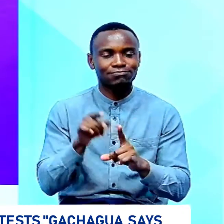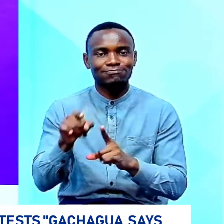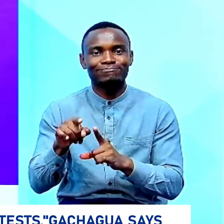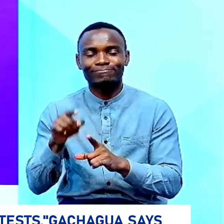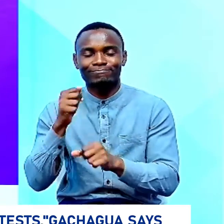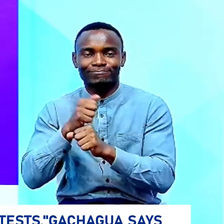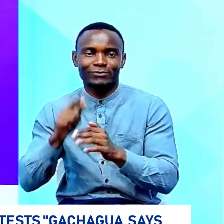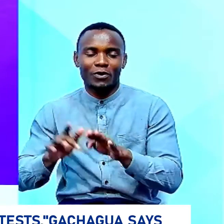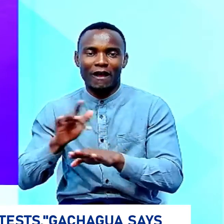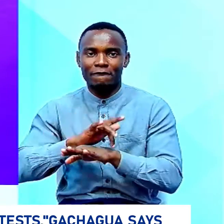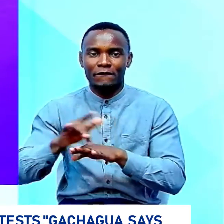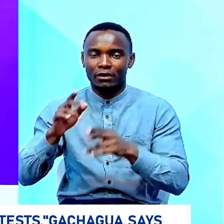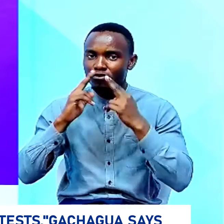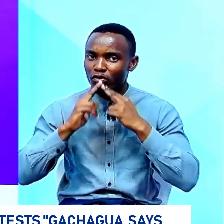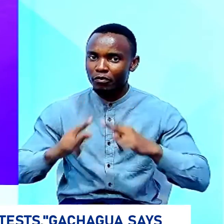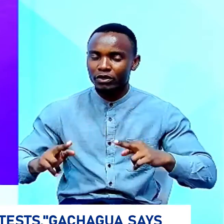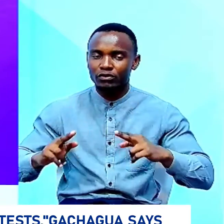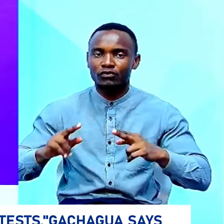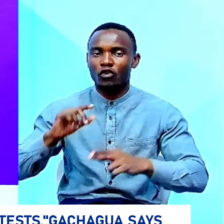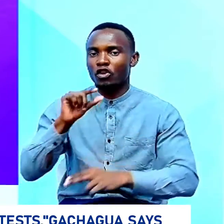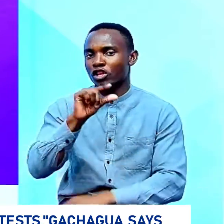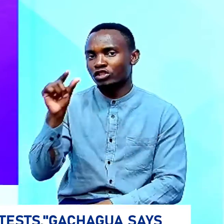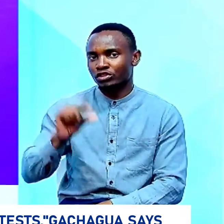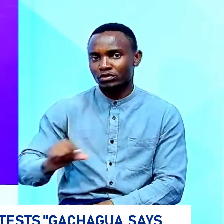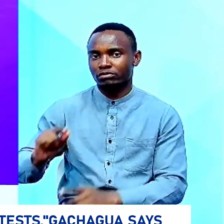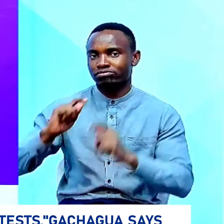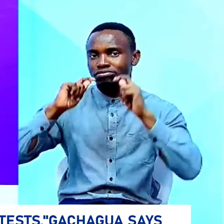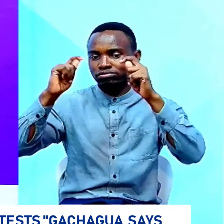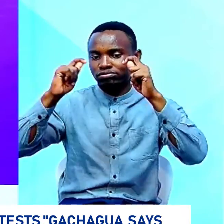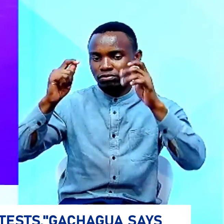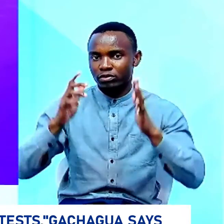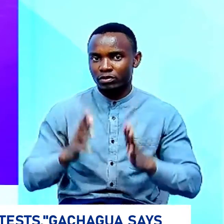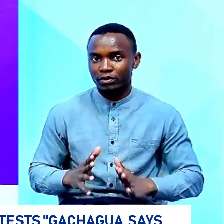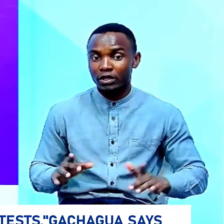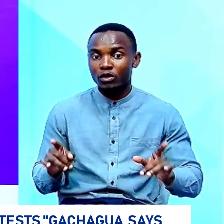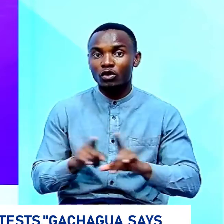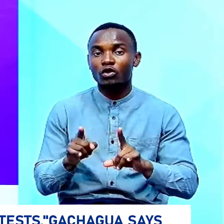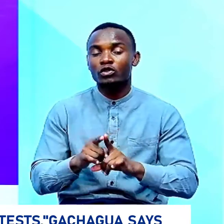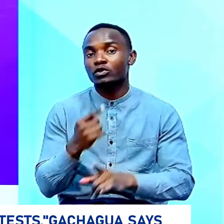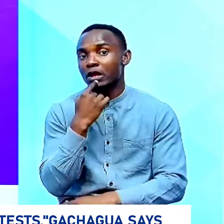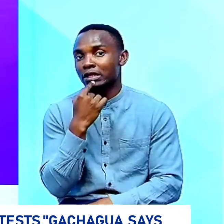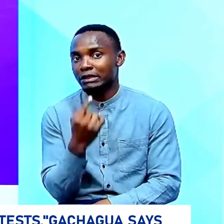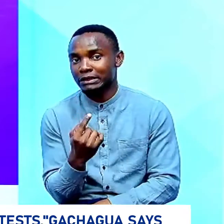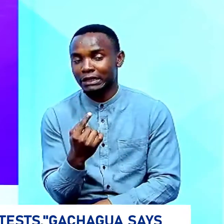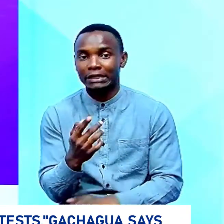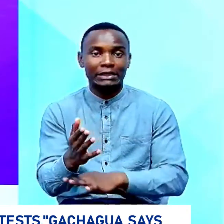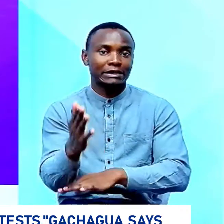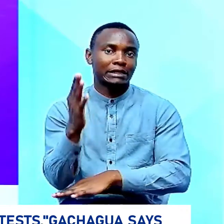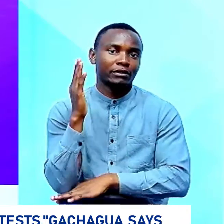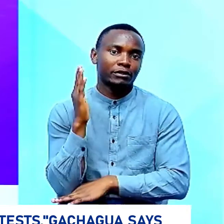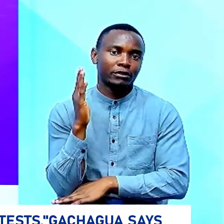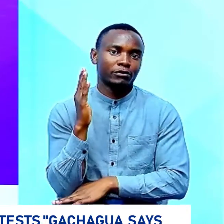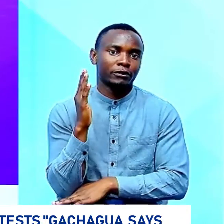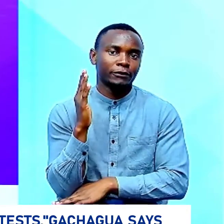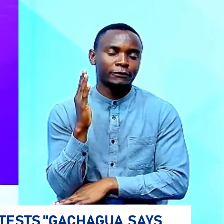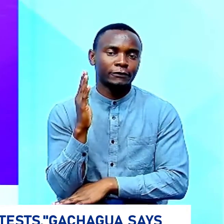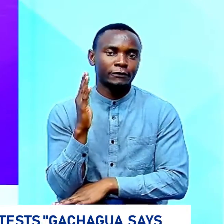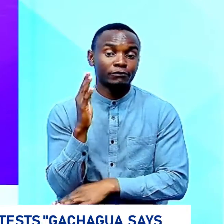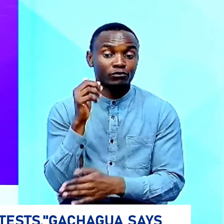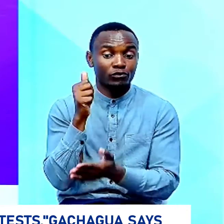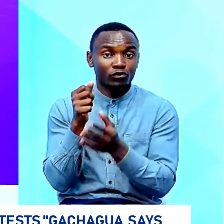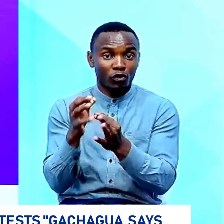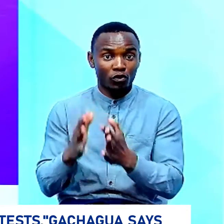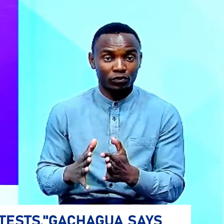peaceful Gen Z protesters. He also called for the security measures for the Kenyans planning to mark the